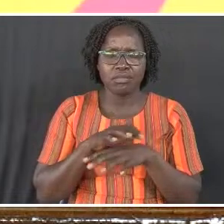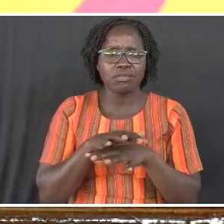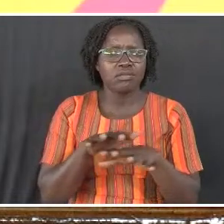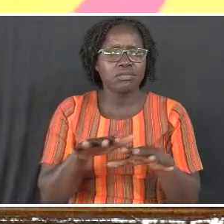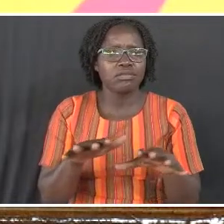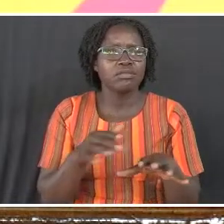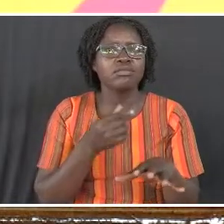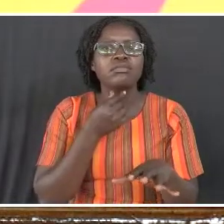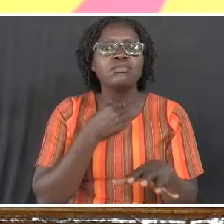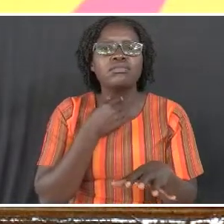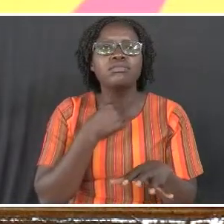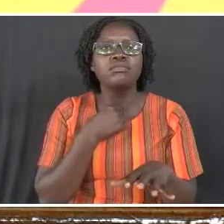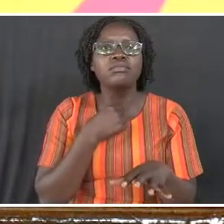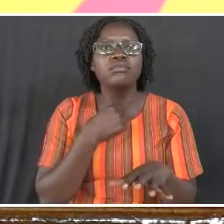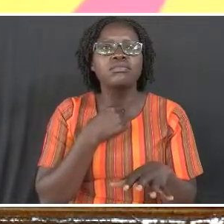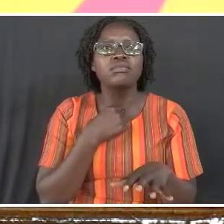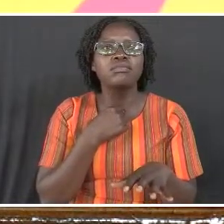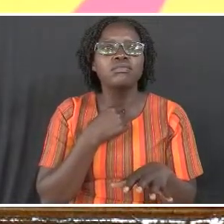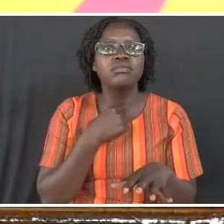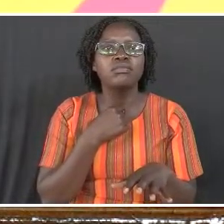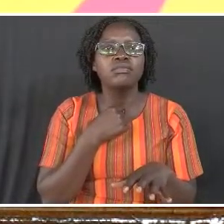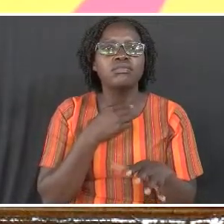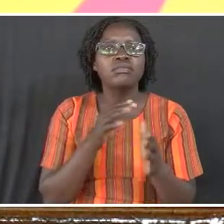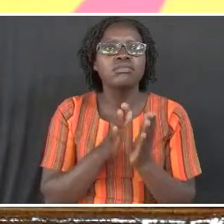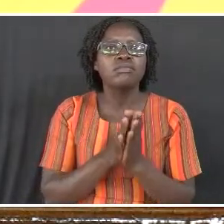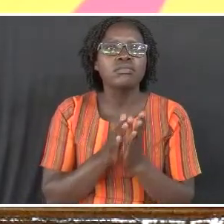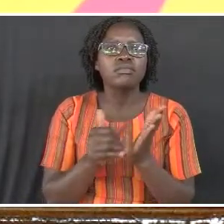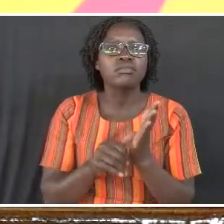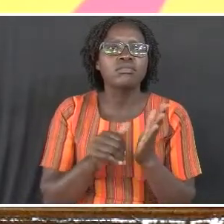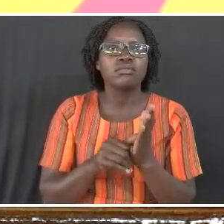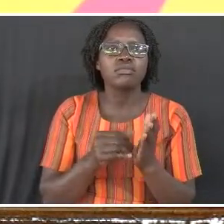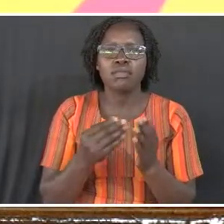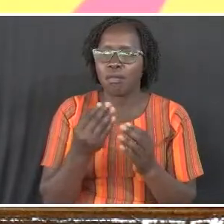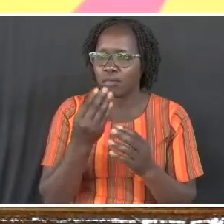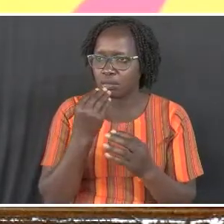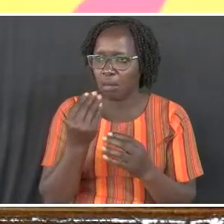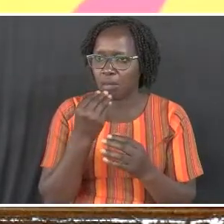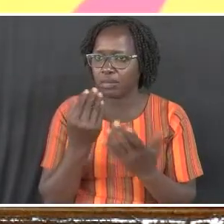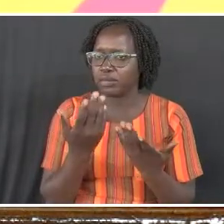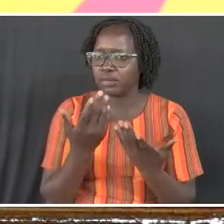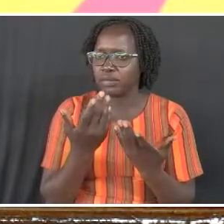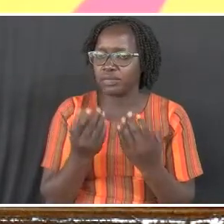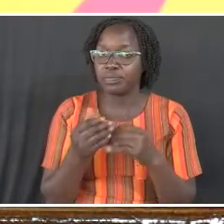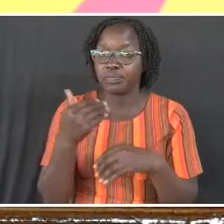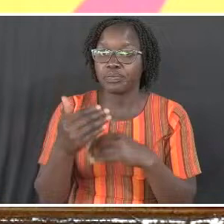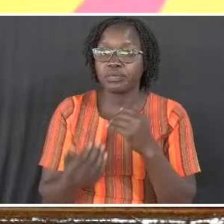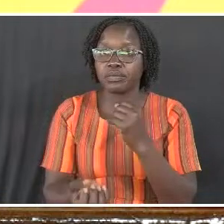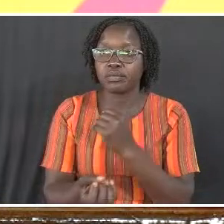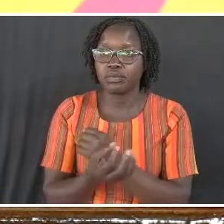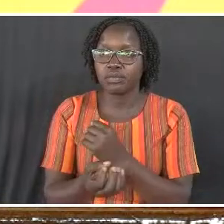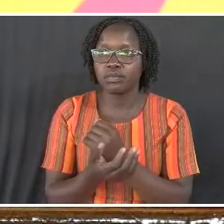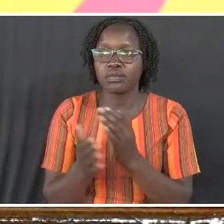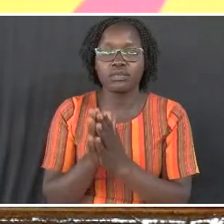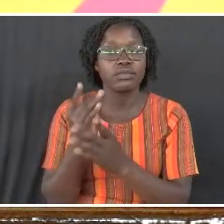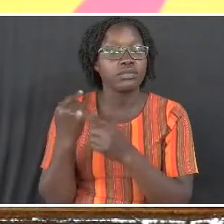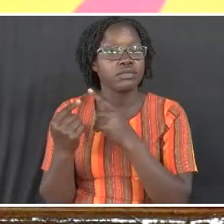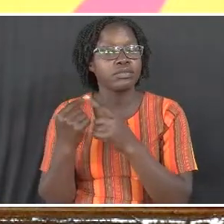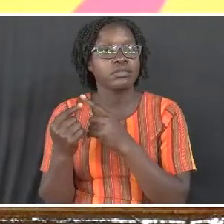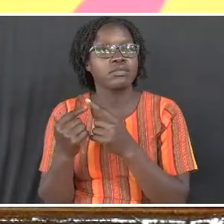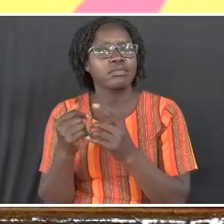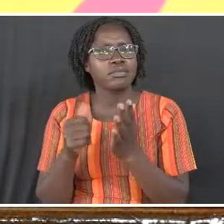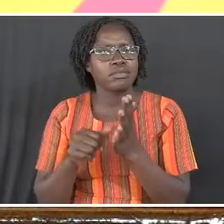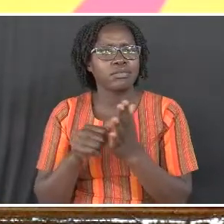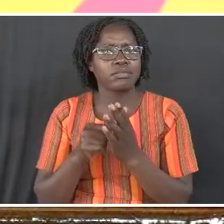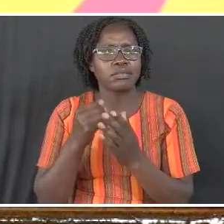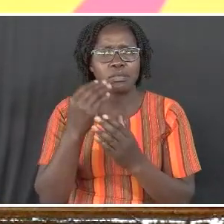your throat, and then you might end up with difficulty chewing. So we always advise, if you have also or you experience difficulty